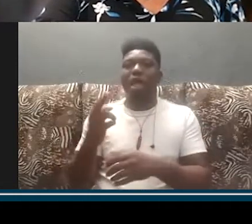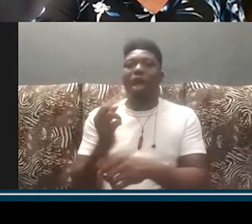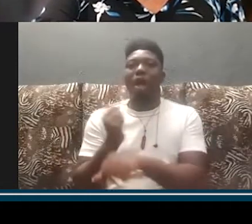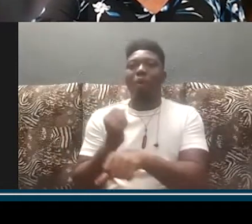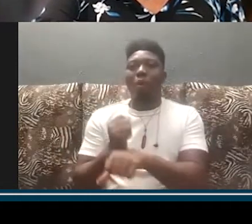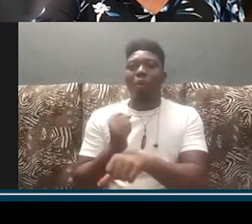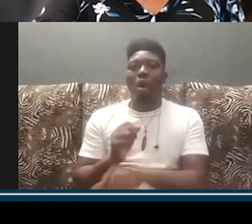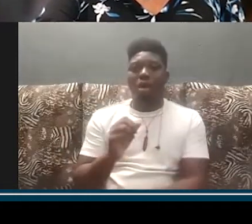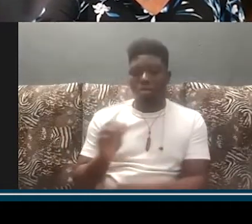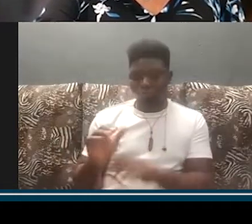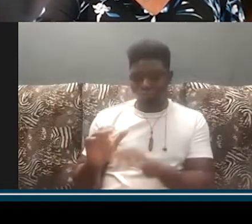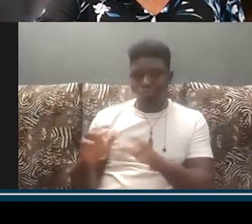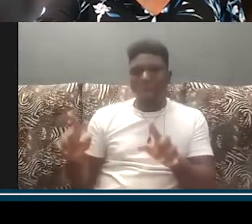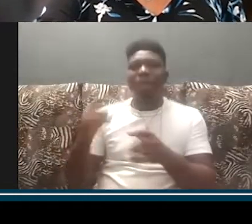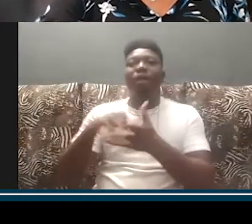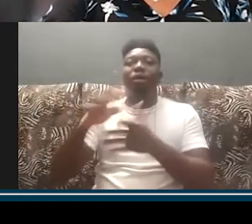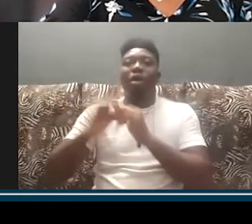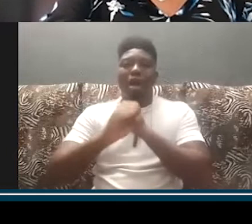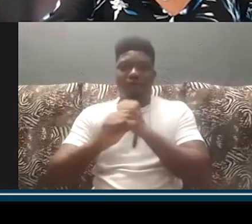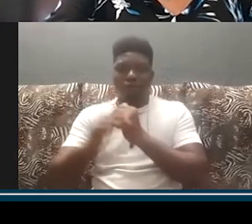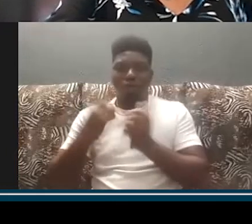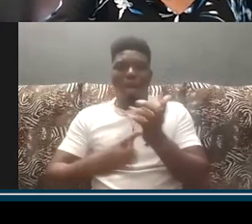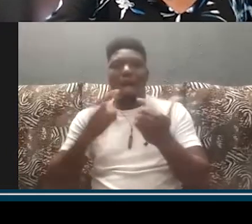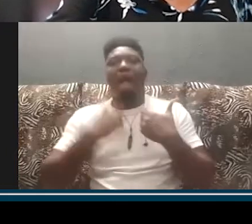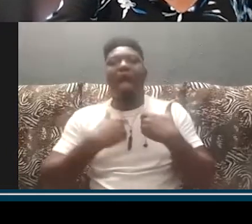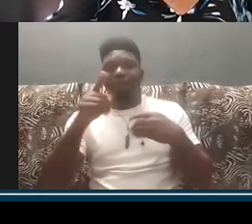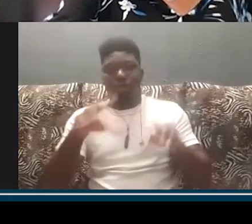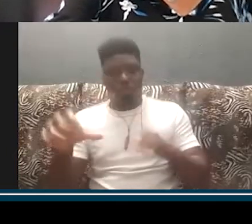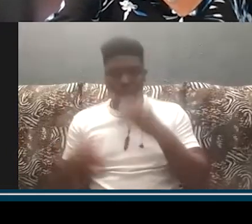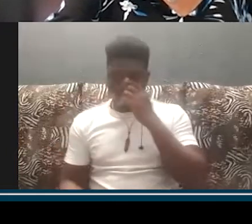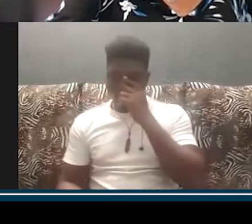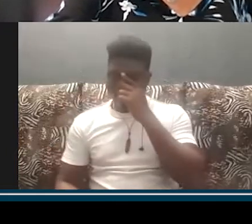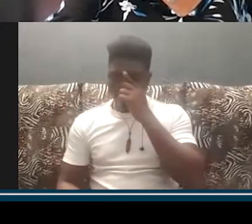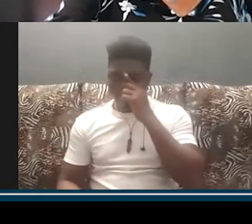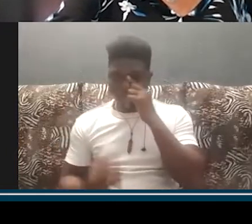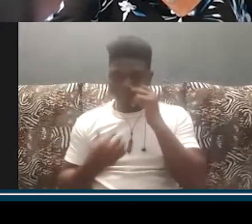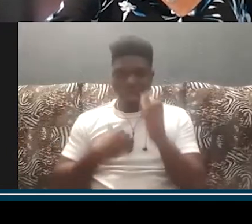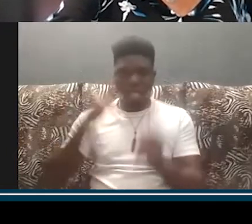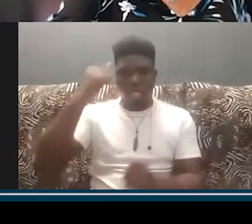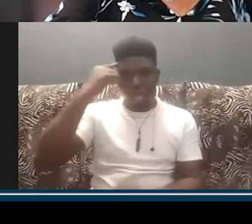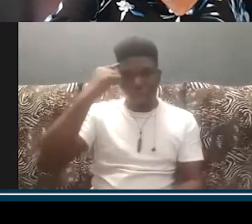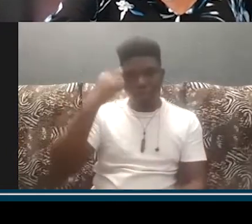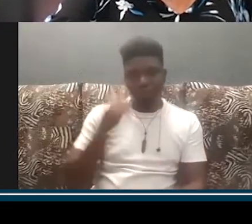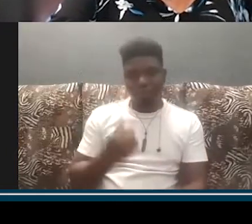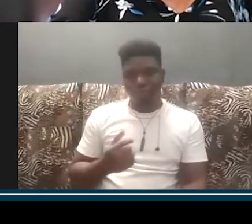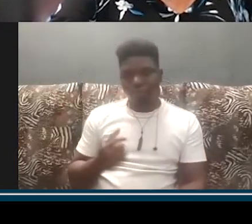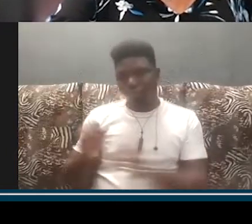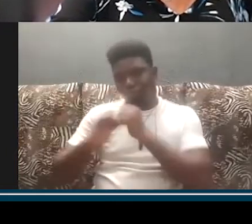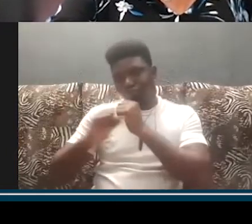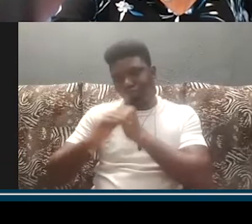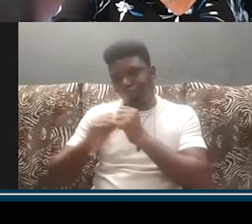have you been doing? Yeah, I think advocate for disability is like